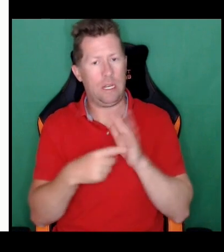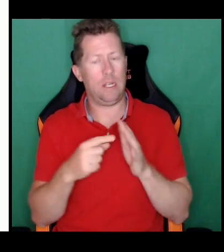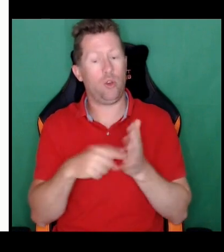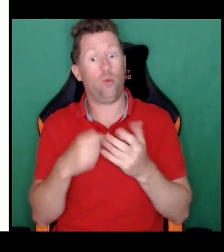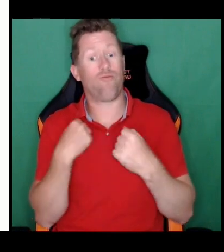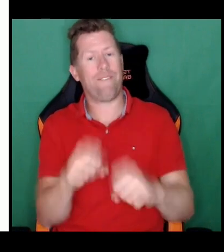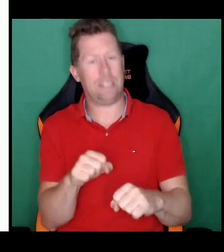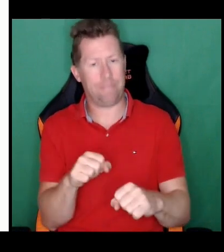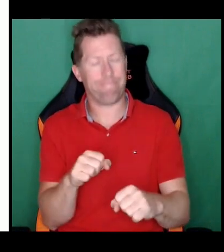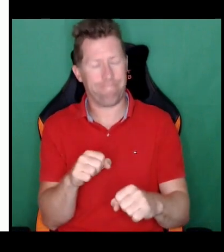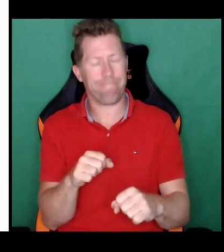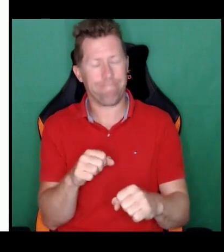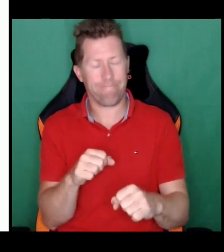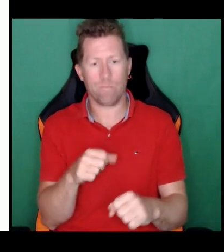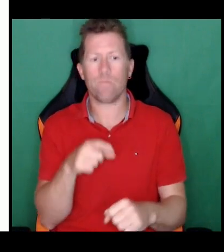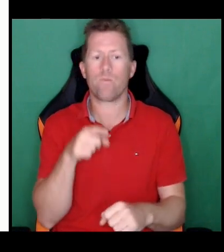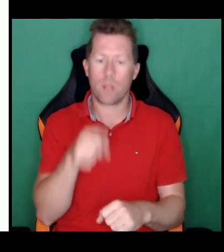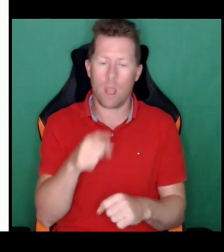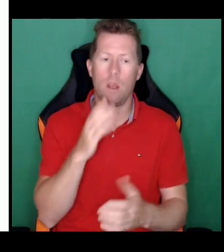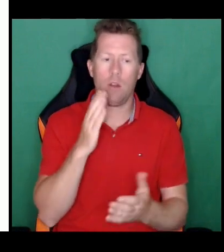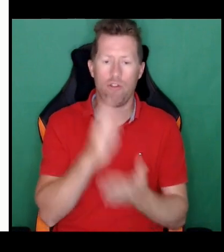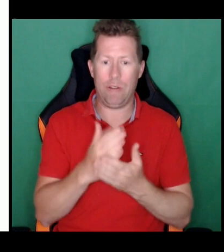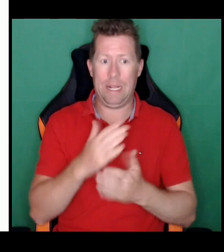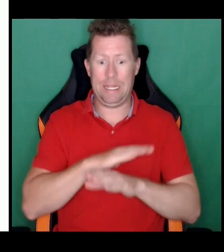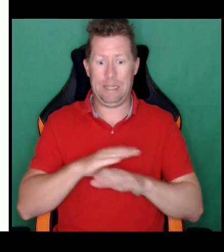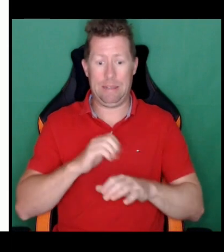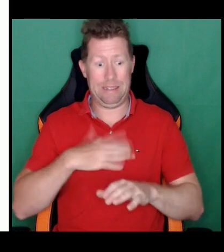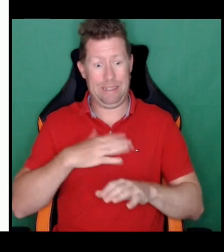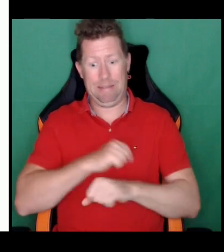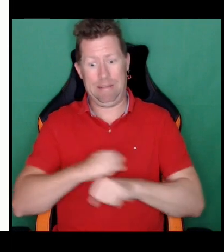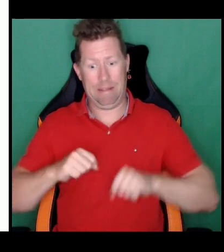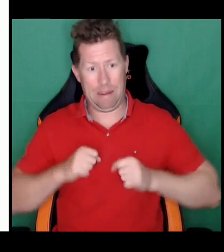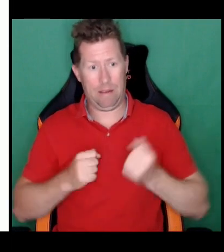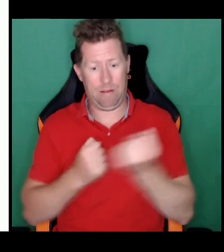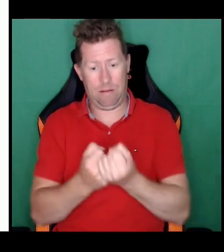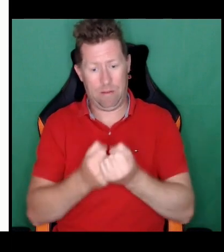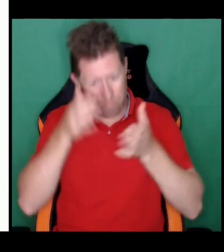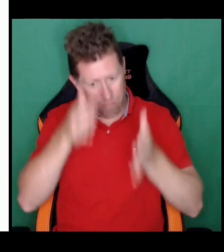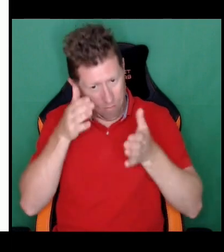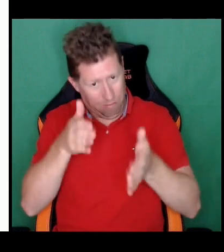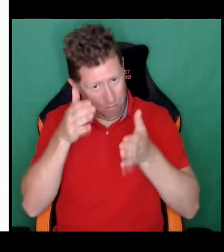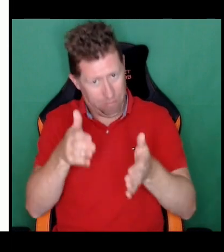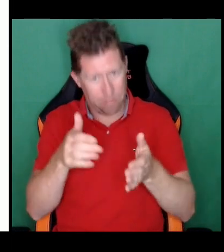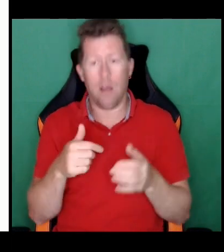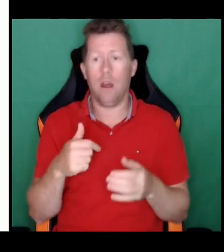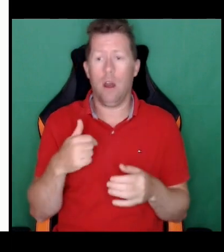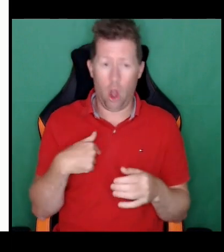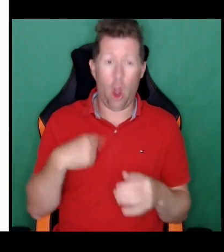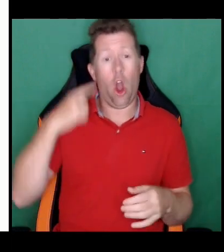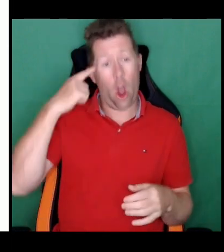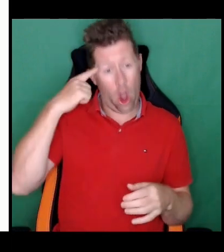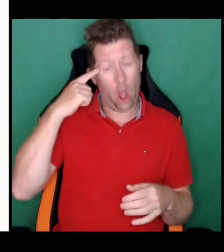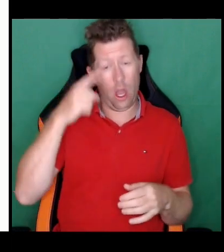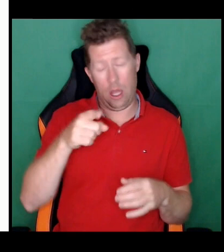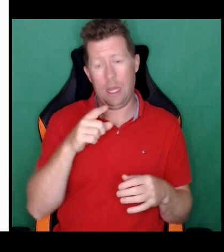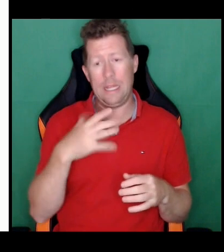prevention, and they really need our attention and they need our support. And I think that and they